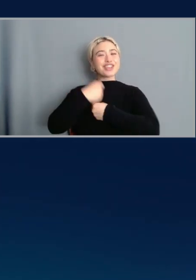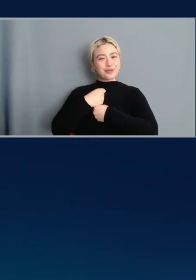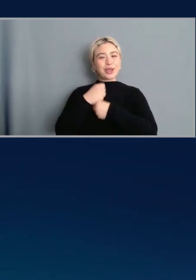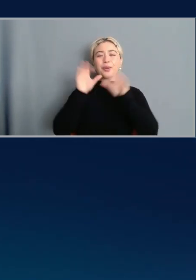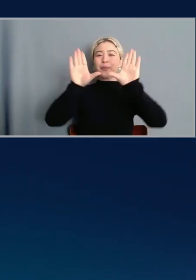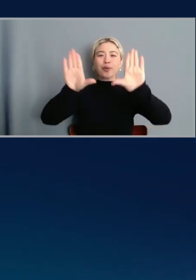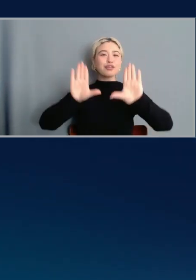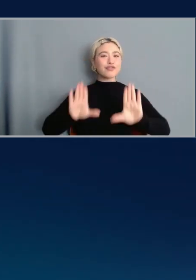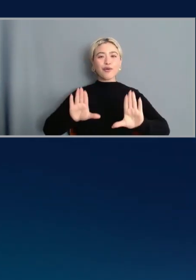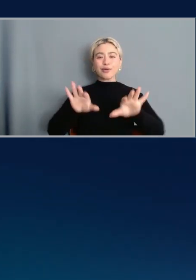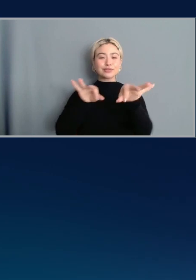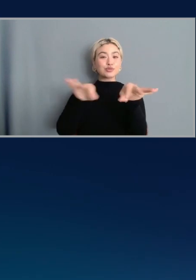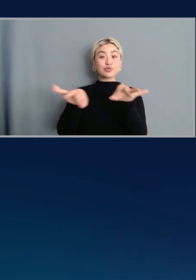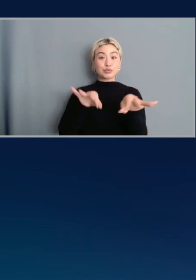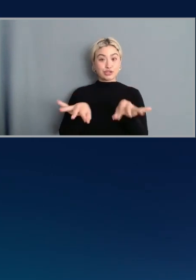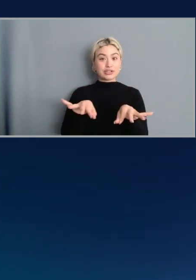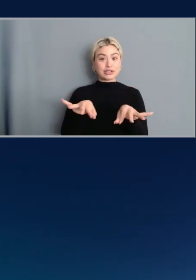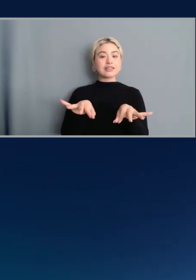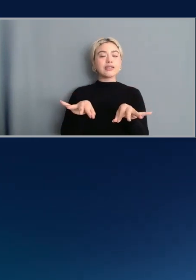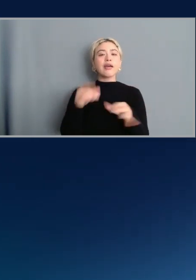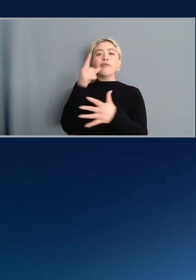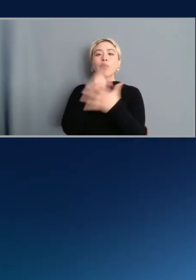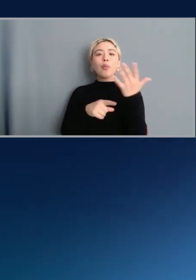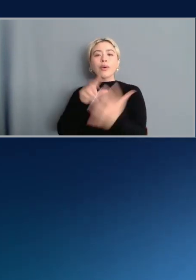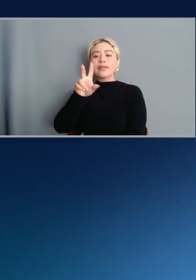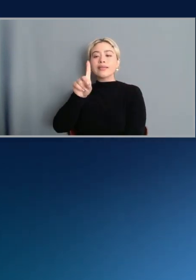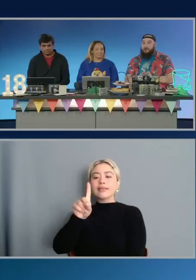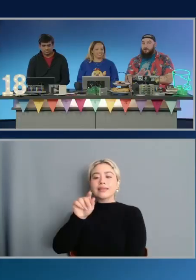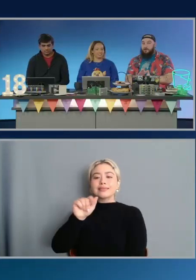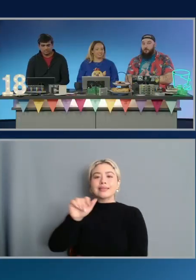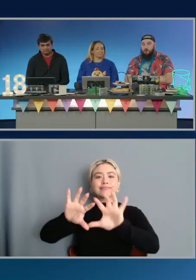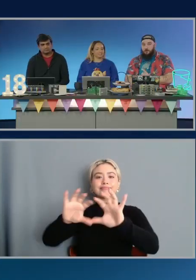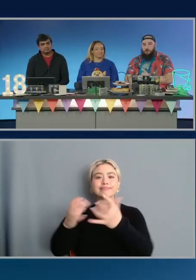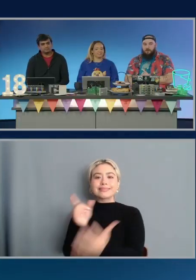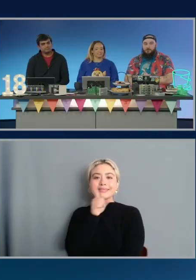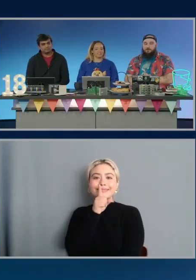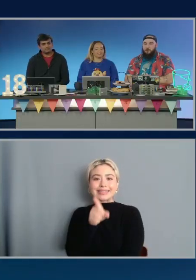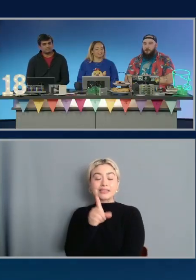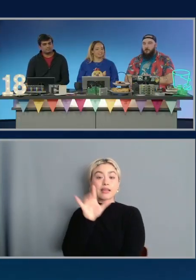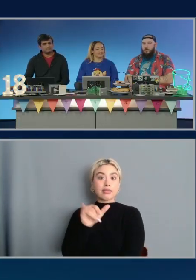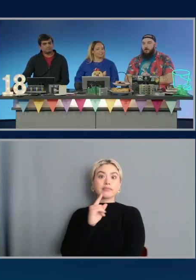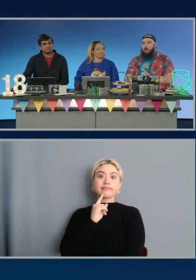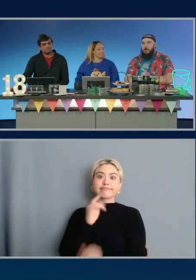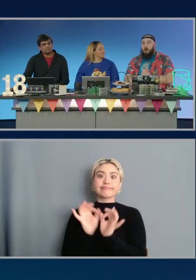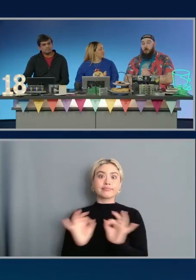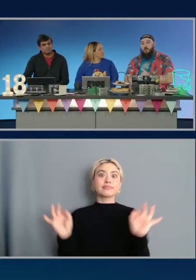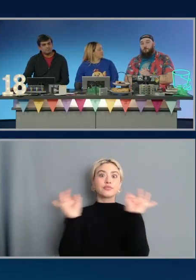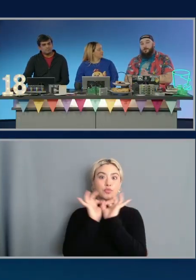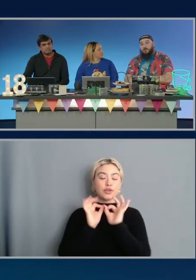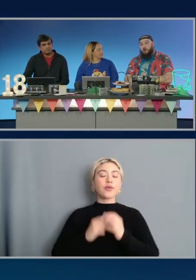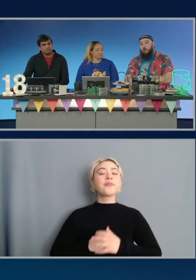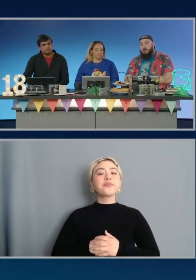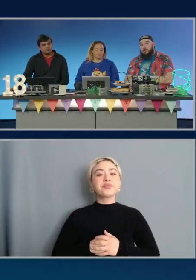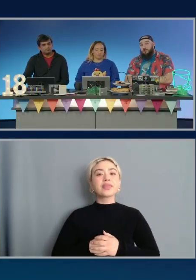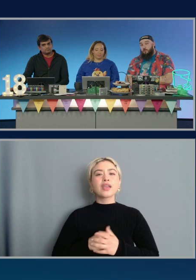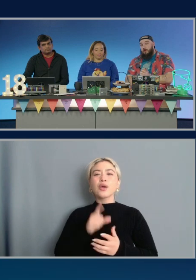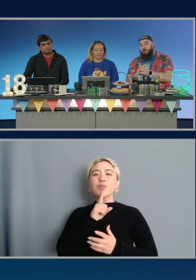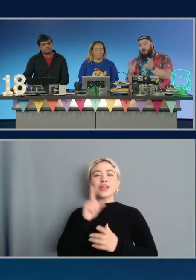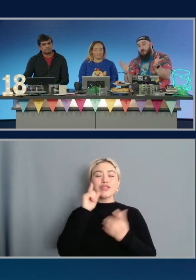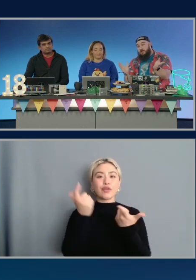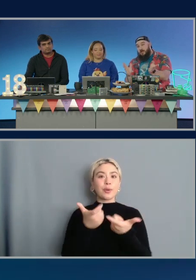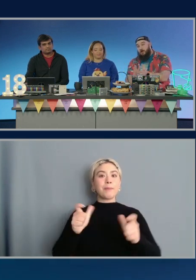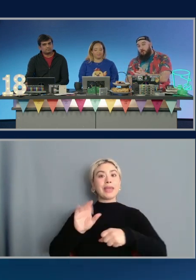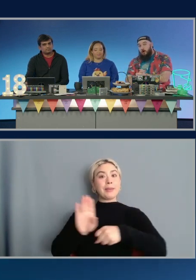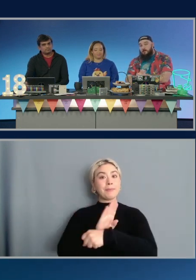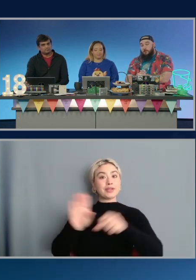wonderful description of what this data set is. So, and that is critical. Specifically, in a large business organization where you